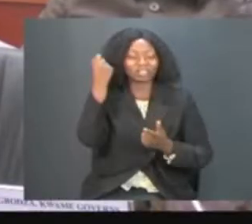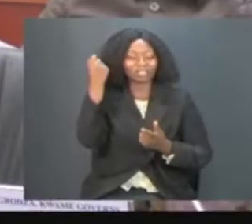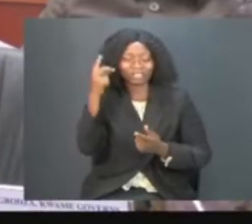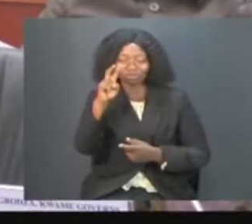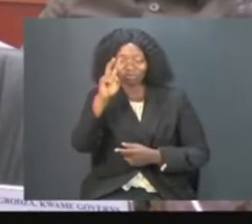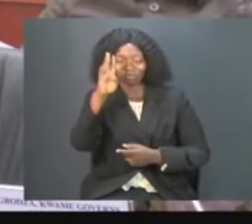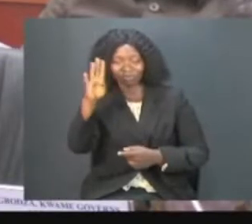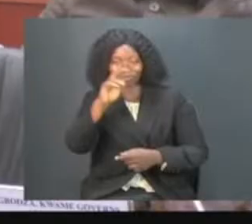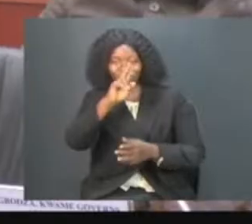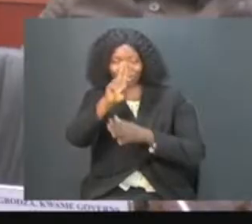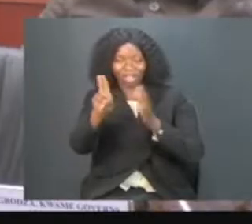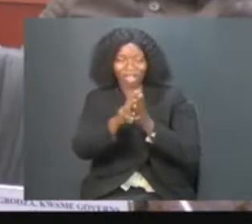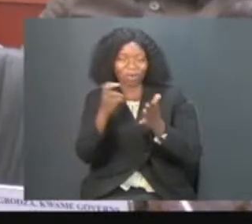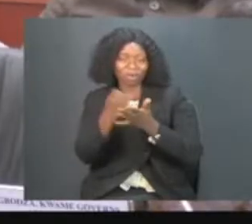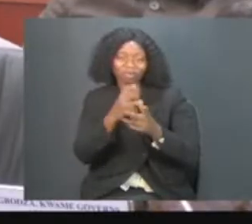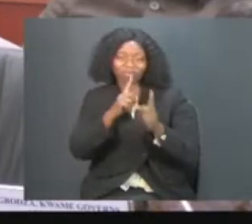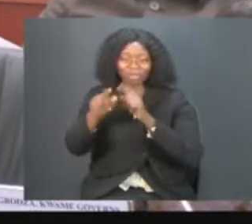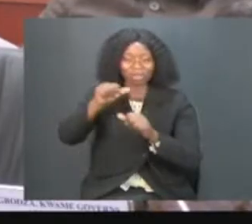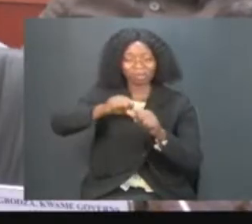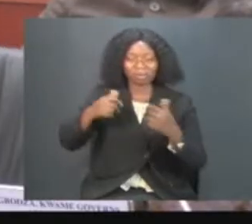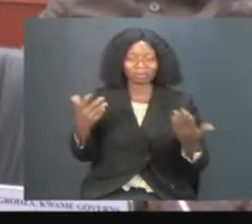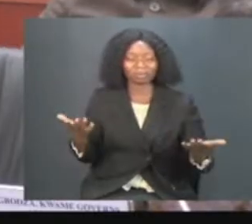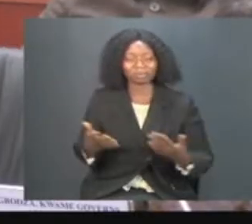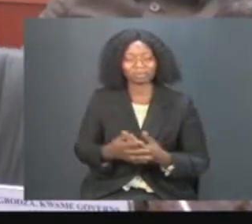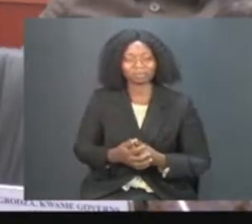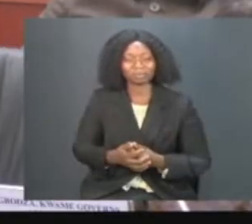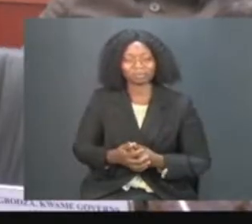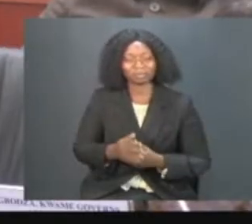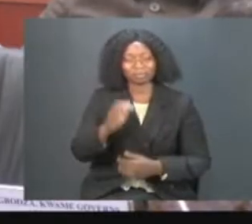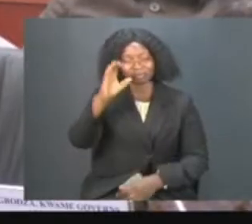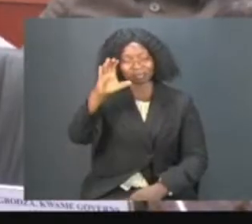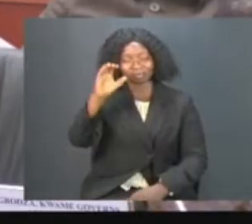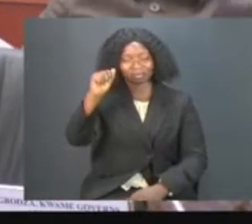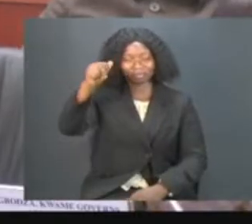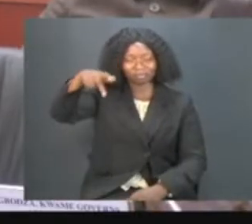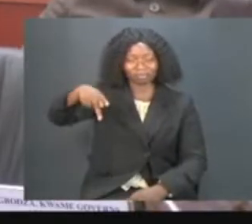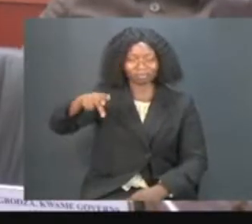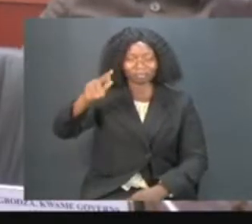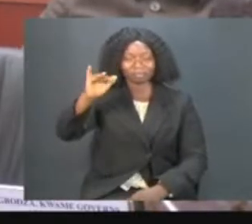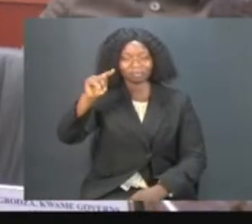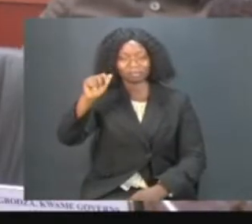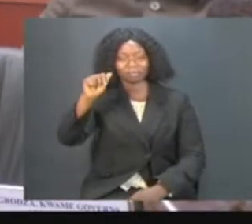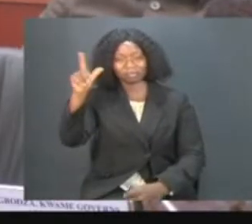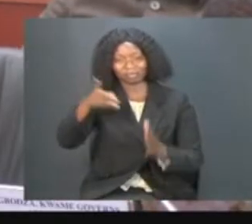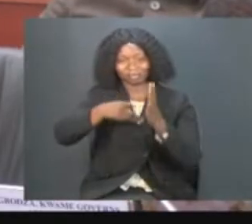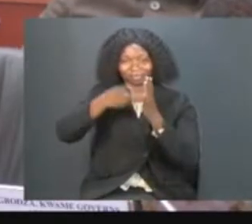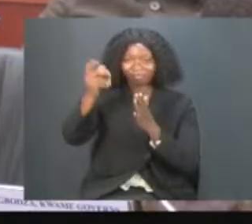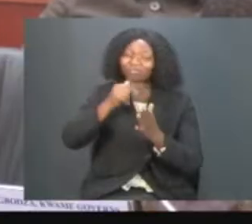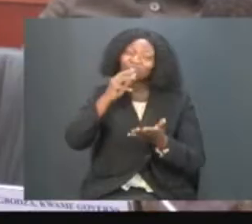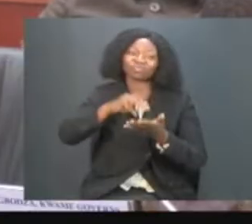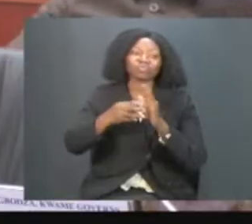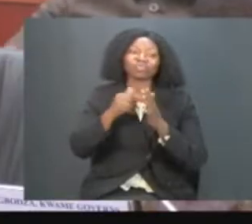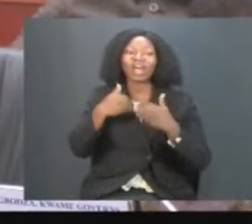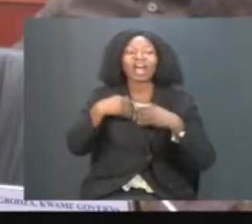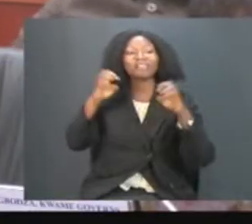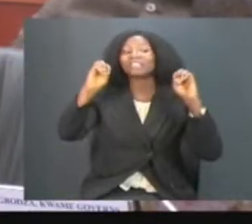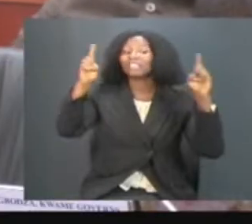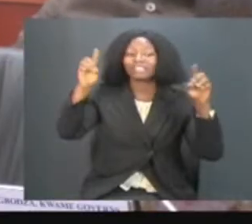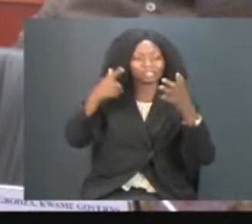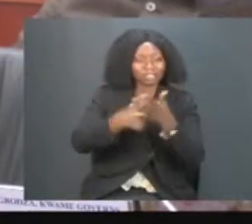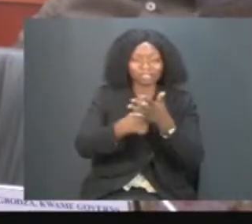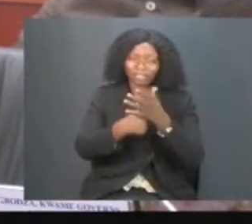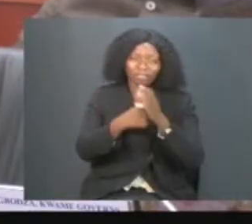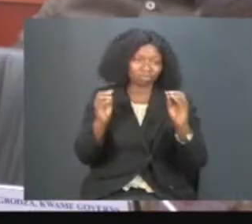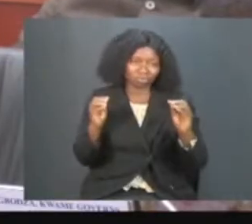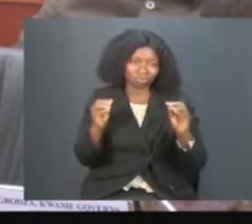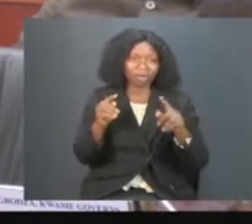authority is talking about human capital development. It doesn't mean that we don't have education in Ghana and